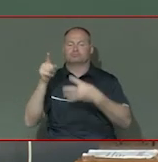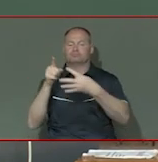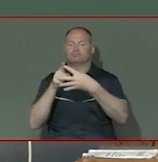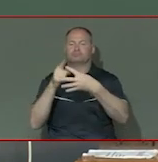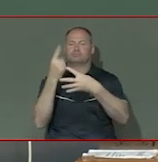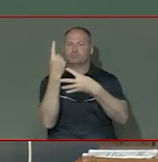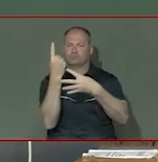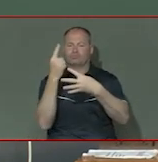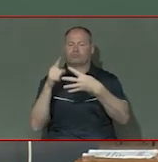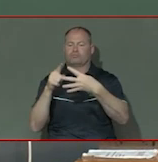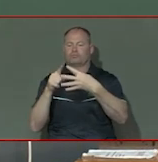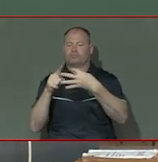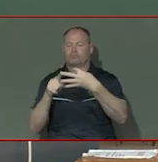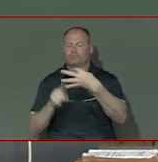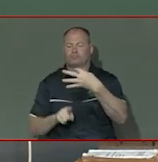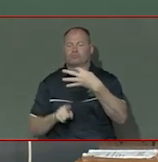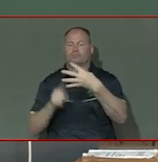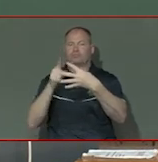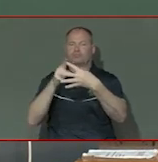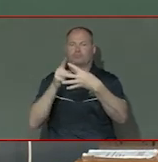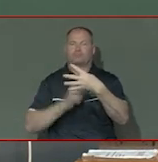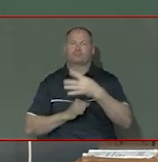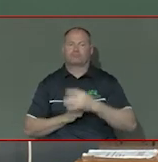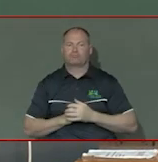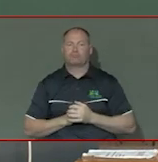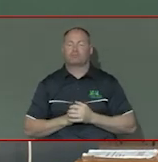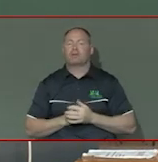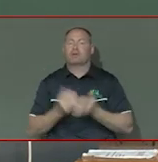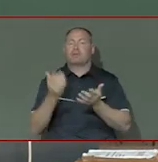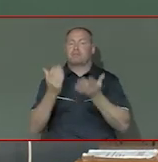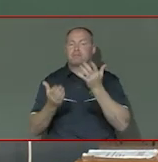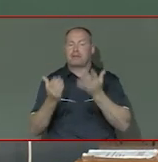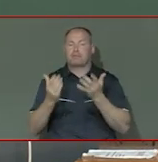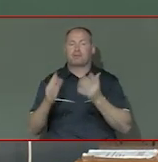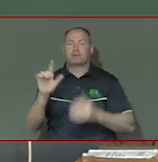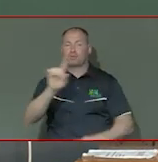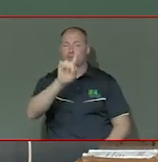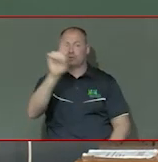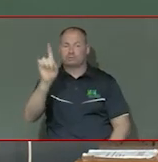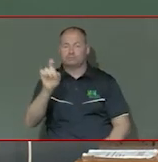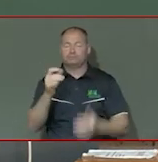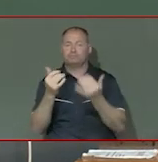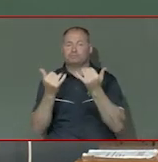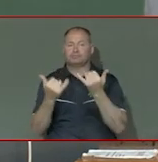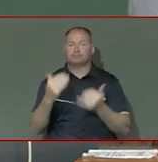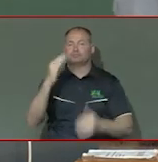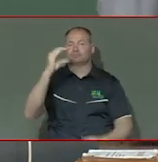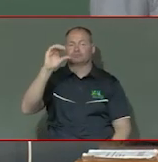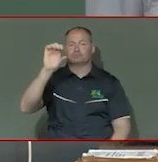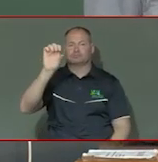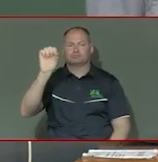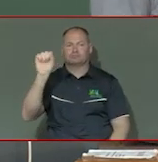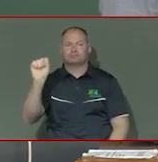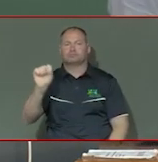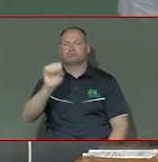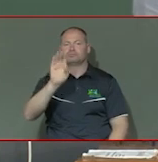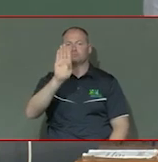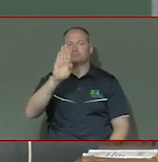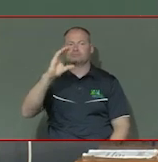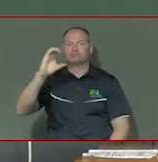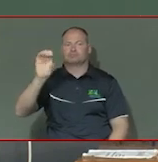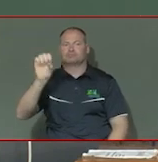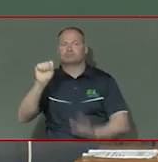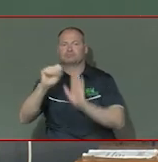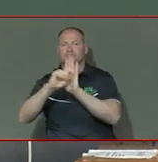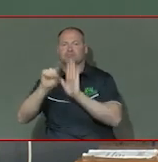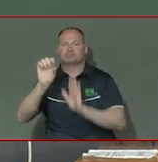they could ask you, and I'm going to do a sum like that, they could say to you, the cos of A minus B is equal to the cos A cos B plus sine A